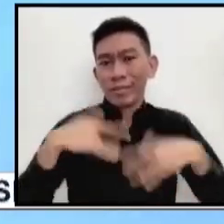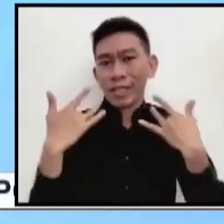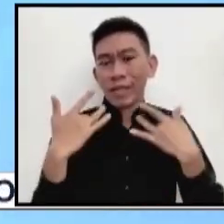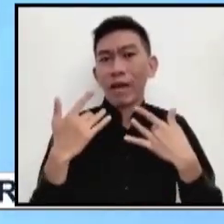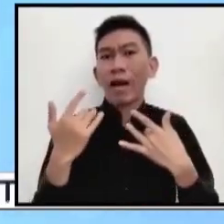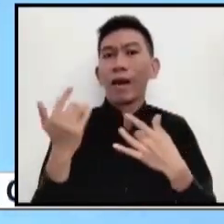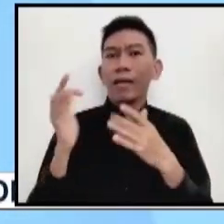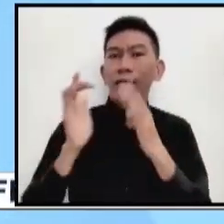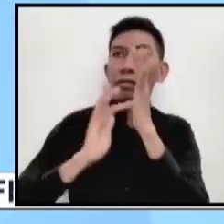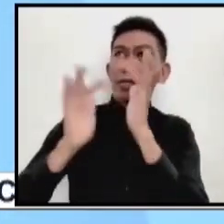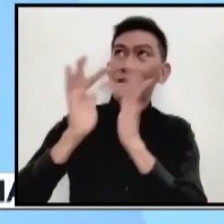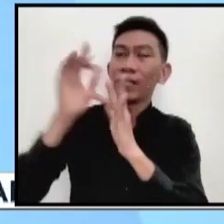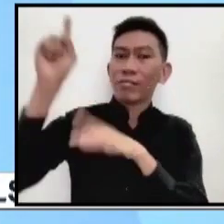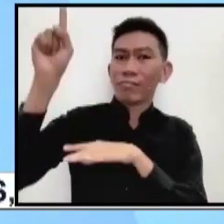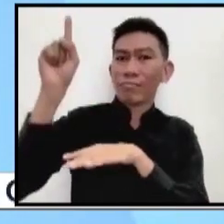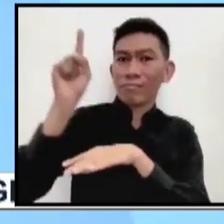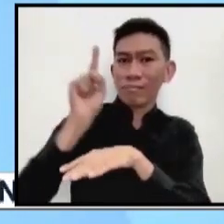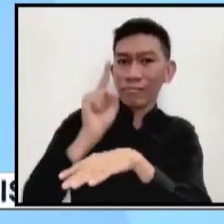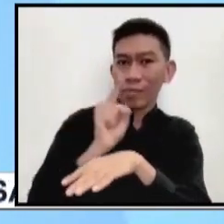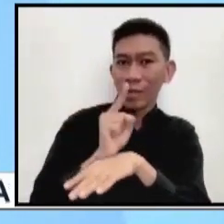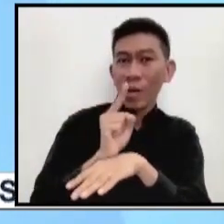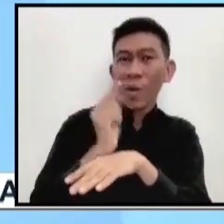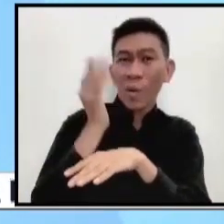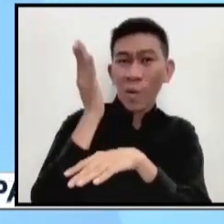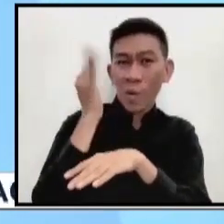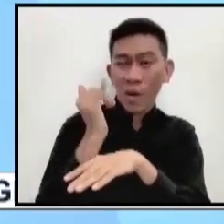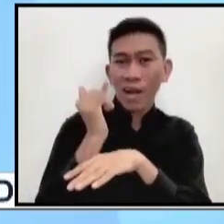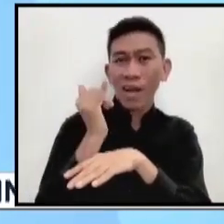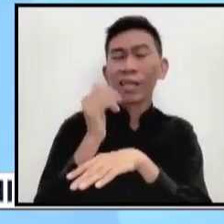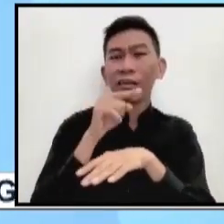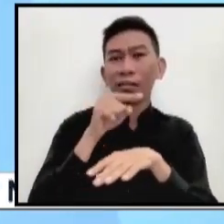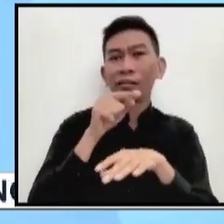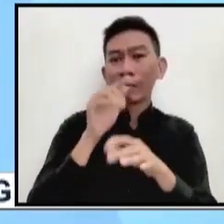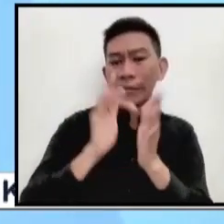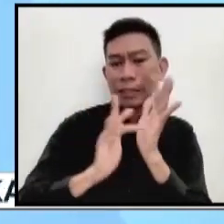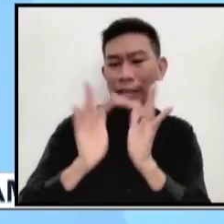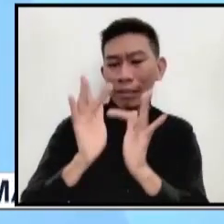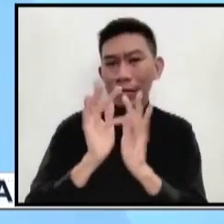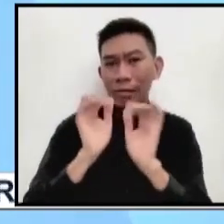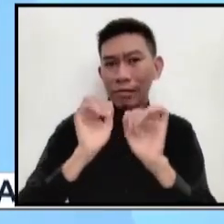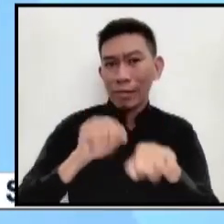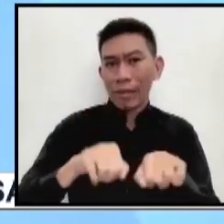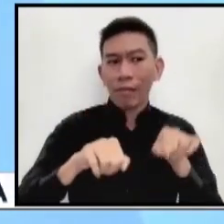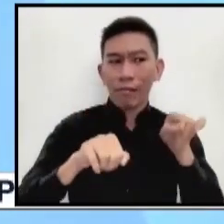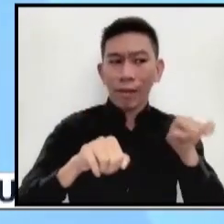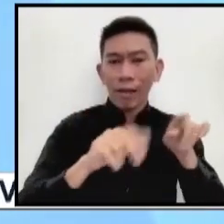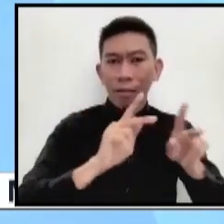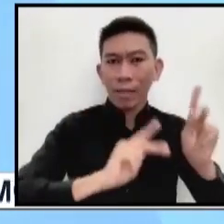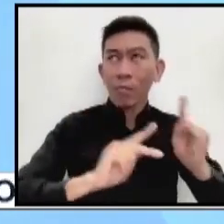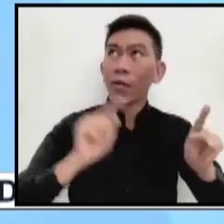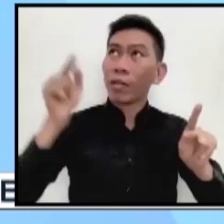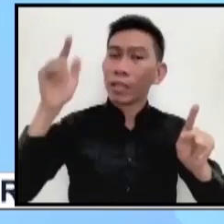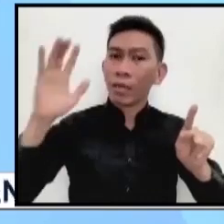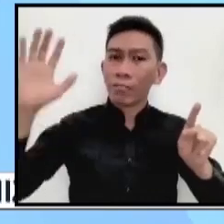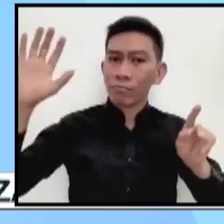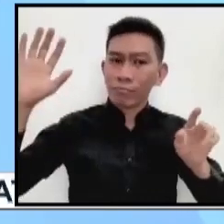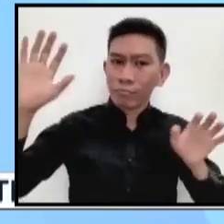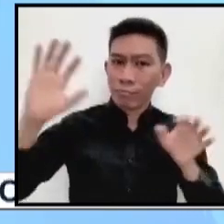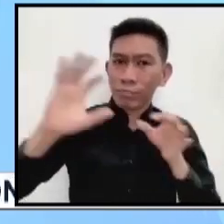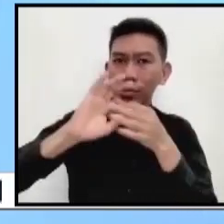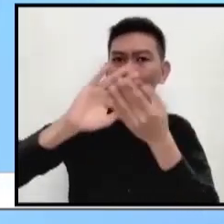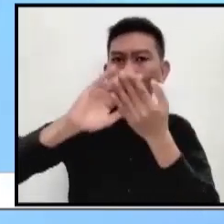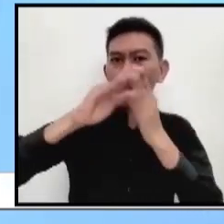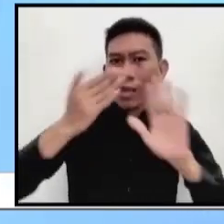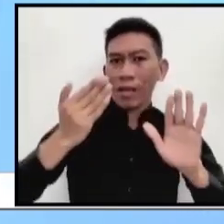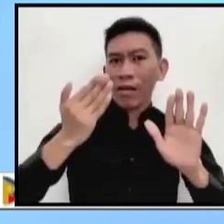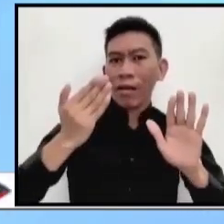ang makipagkakasundo sa atin, sa ating Panginoon. Eh. Not religion, not our morality, not our piety, only Christ